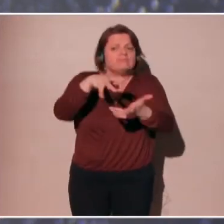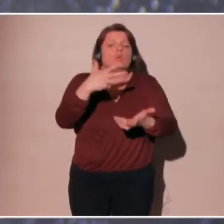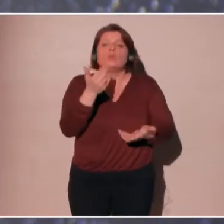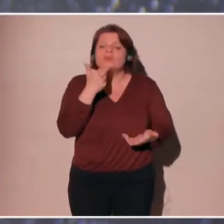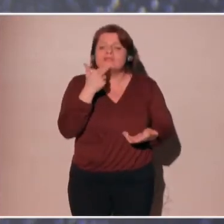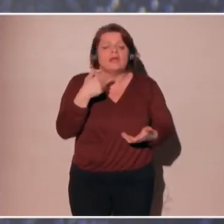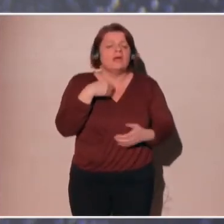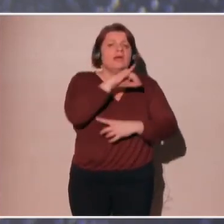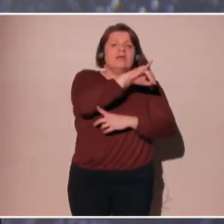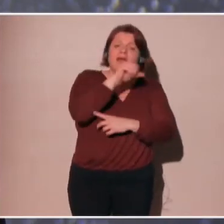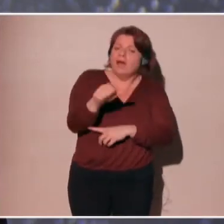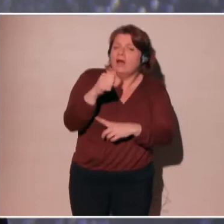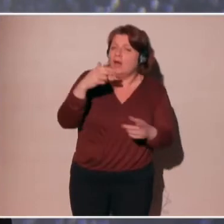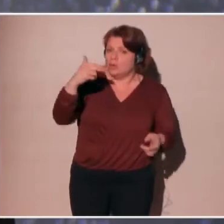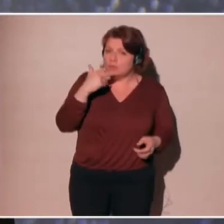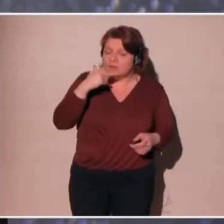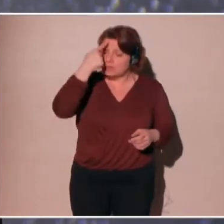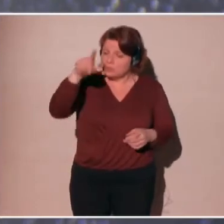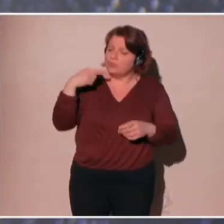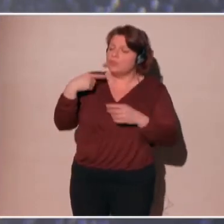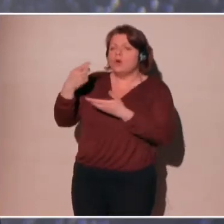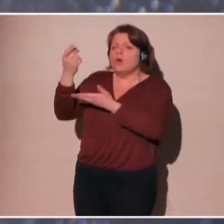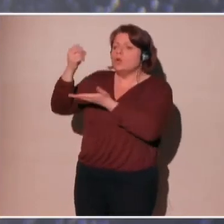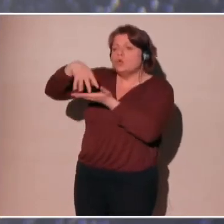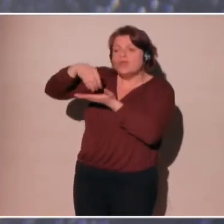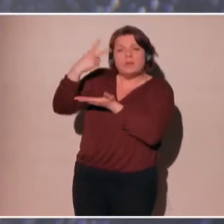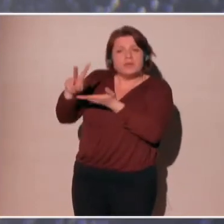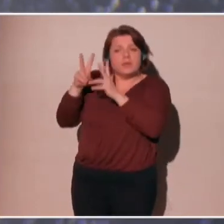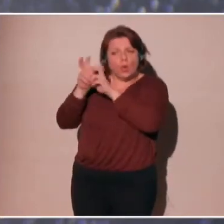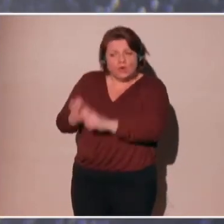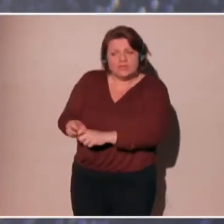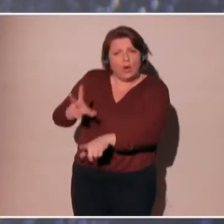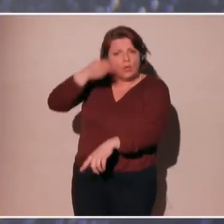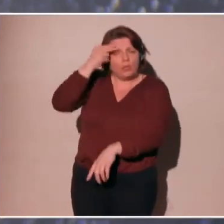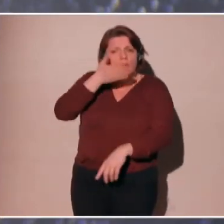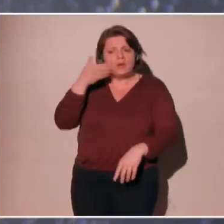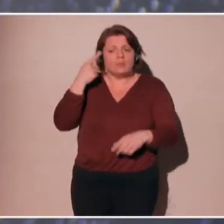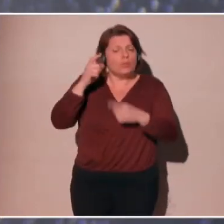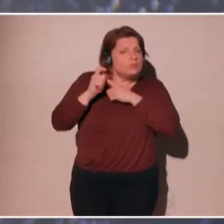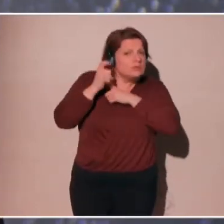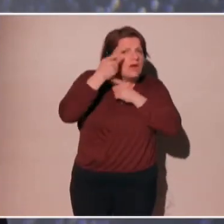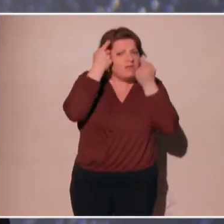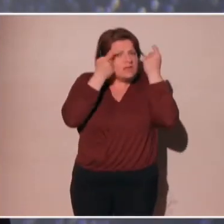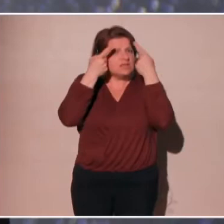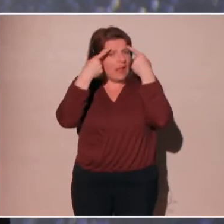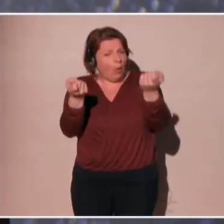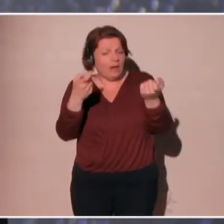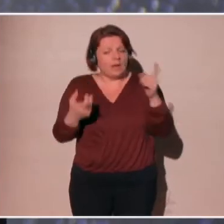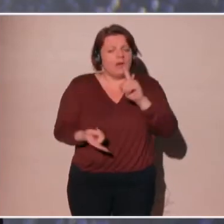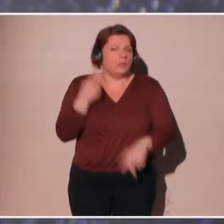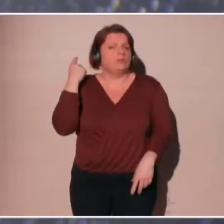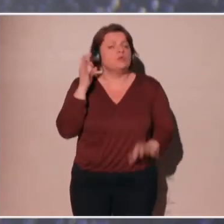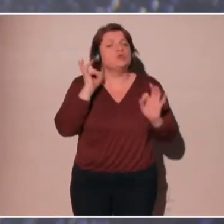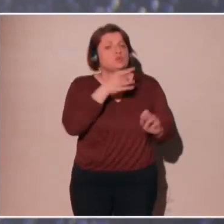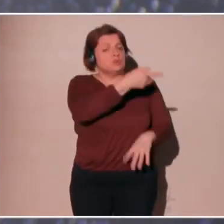of course, AI has to be used in order to understand better all the data produced by research. This is